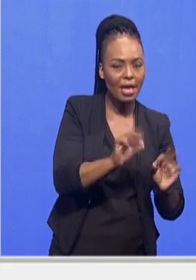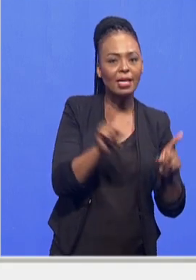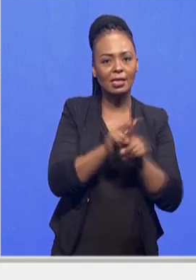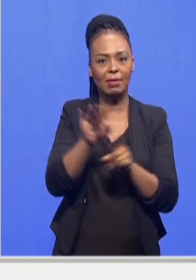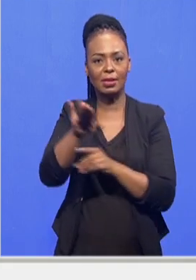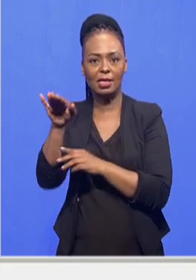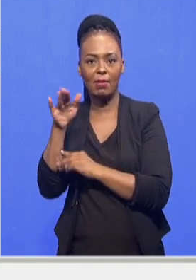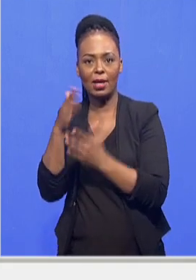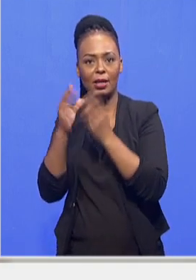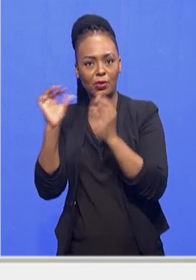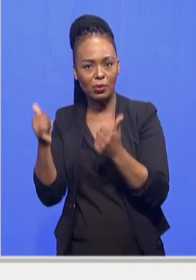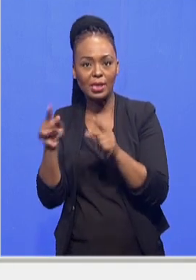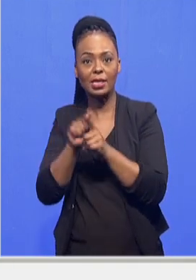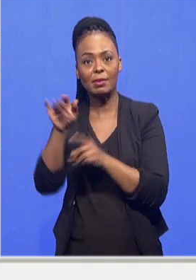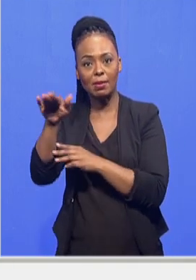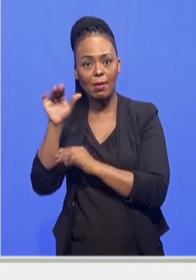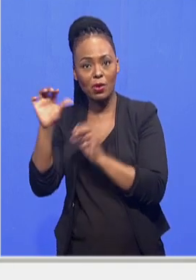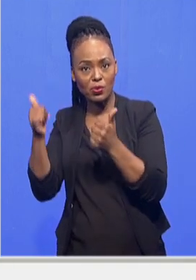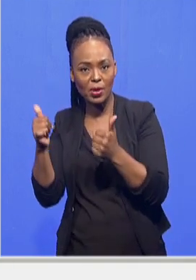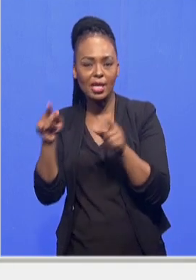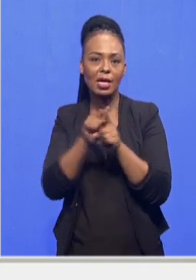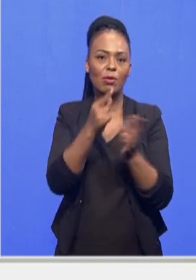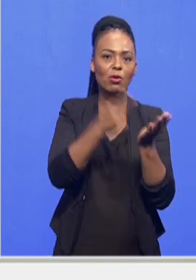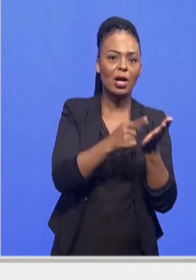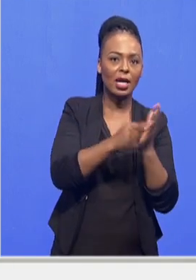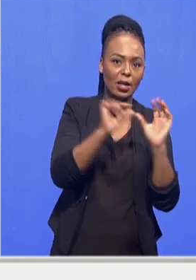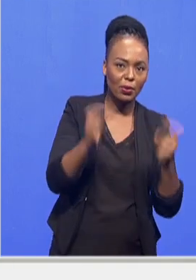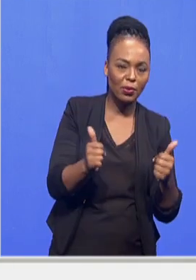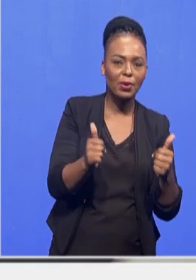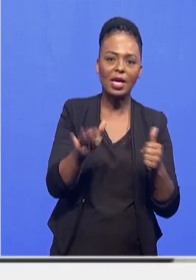right. Zimbabwe getting it right would mean Uganda getting it right. And in